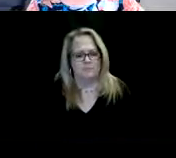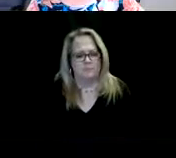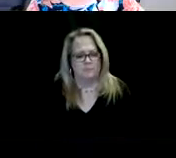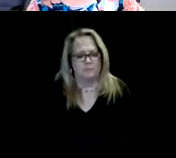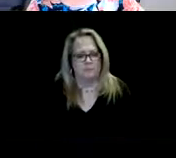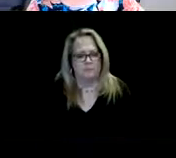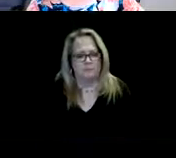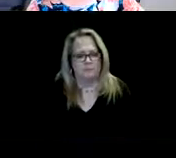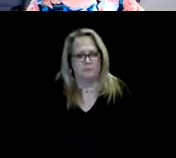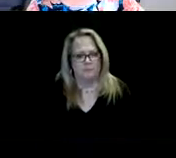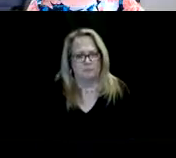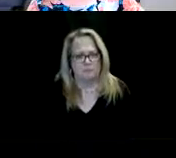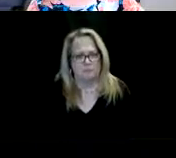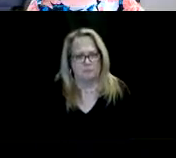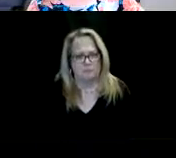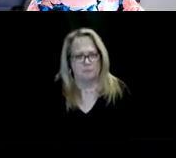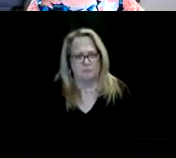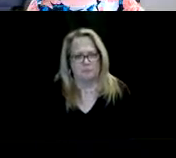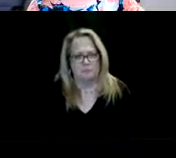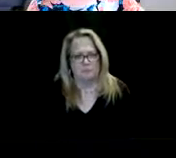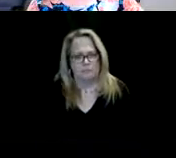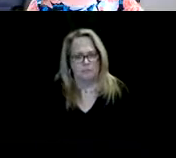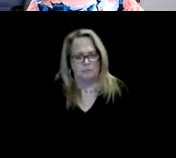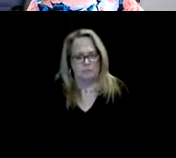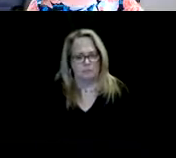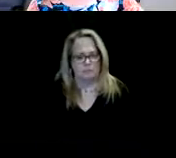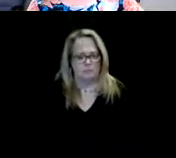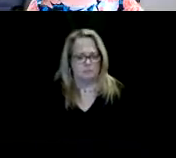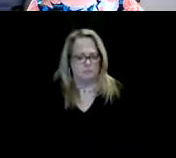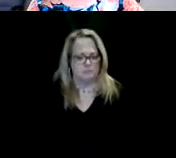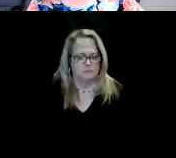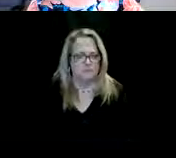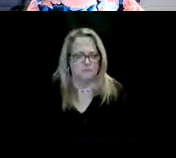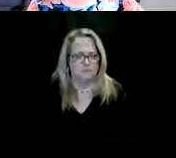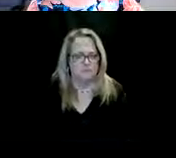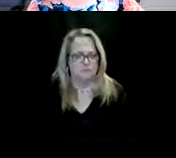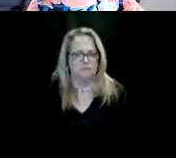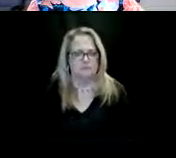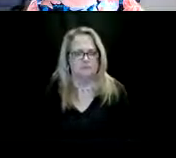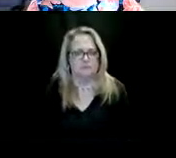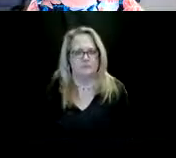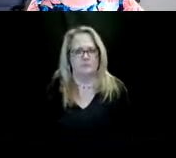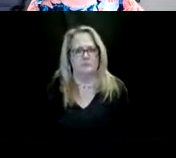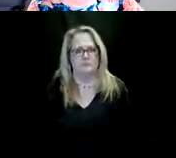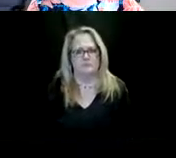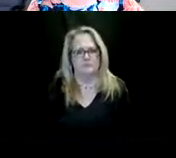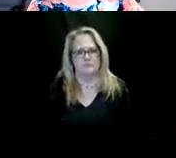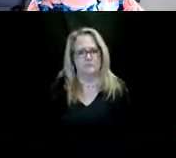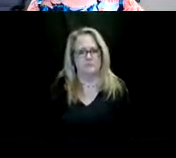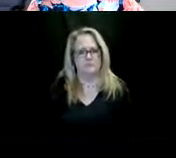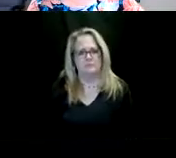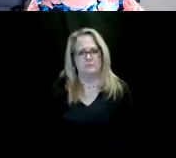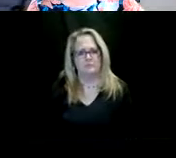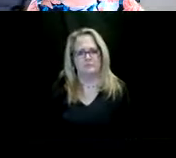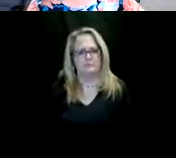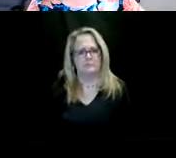are just some simple examples of ways that you can take advantage of using bright and shiny things. Noticing too the